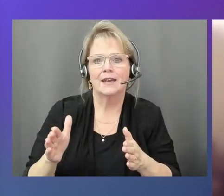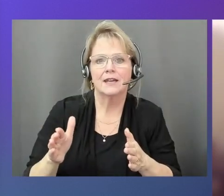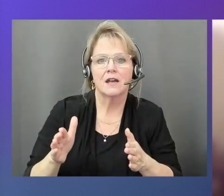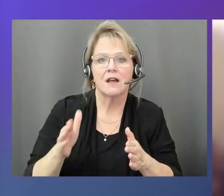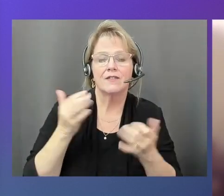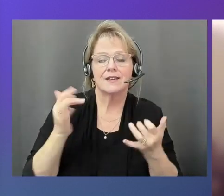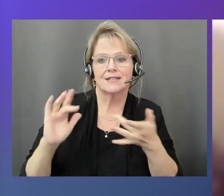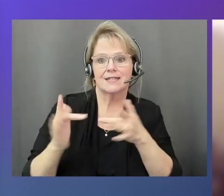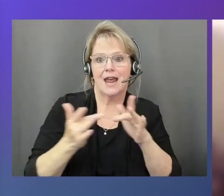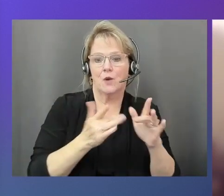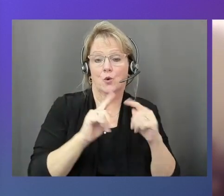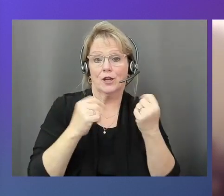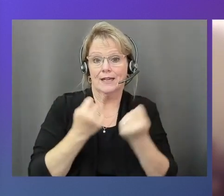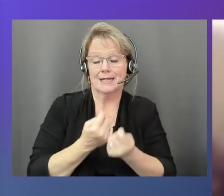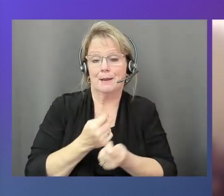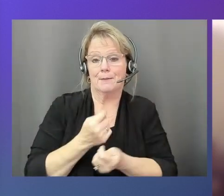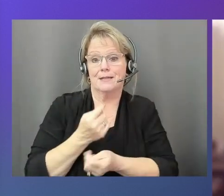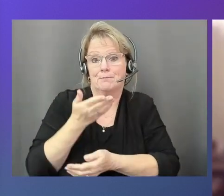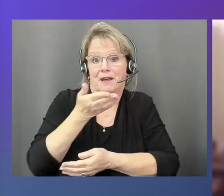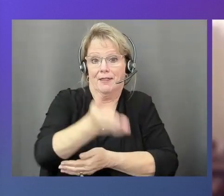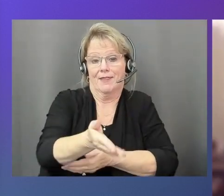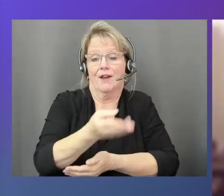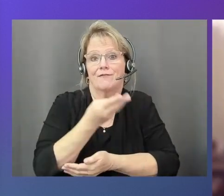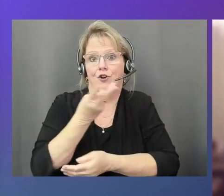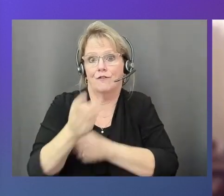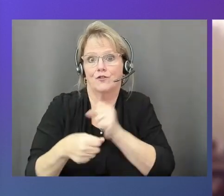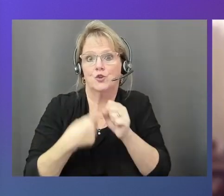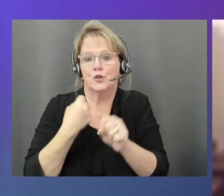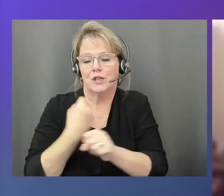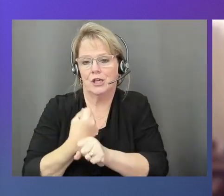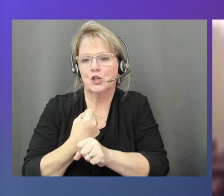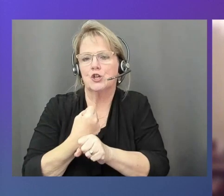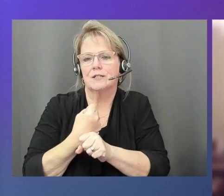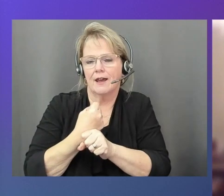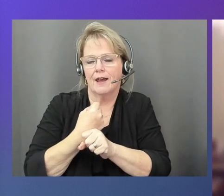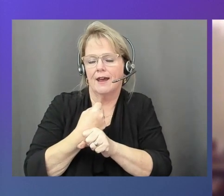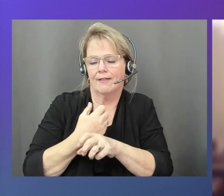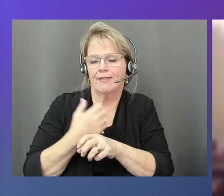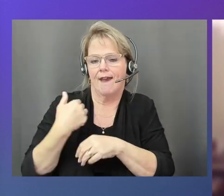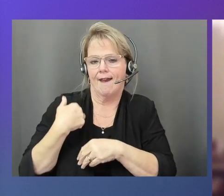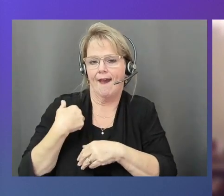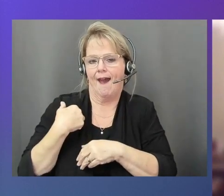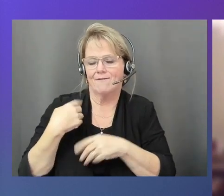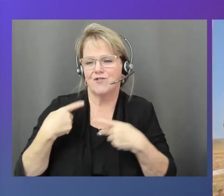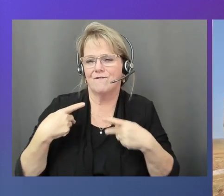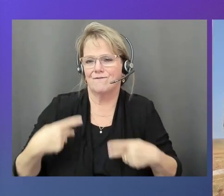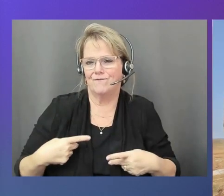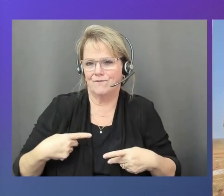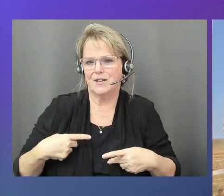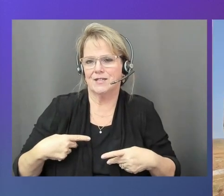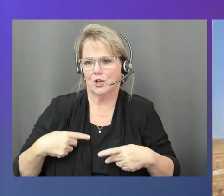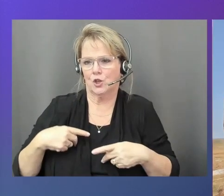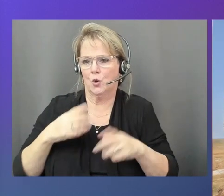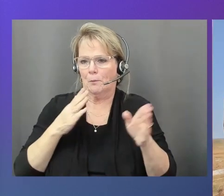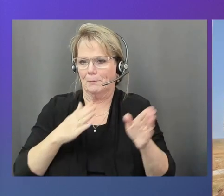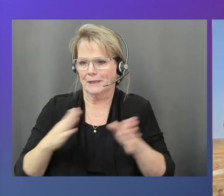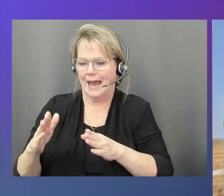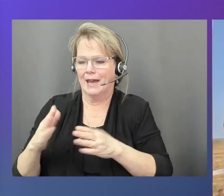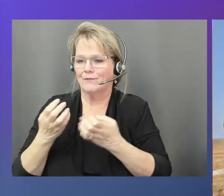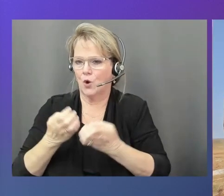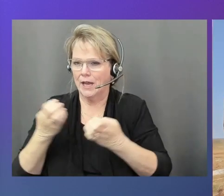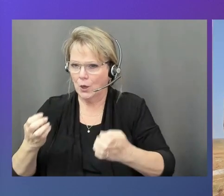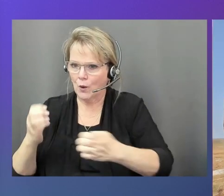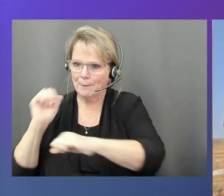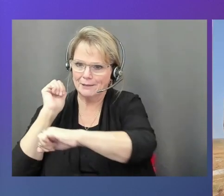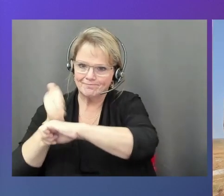site for a few years now and have spent a lot of time architecting the physical layout of equipment to ensure that we could provide a proper fixed